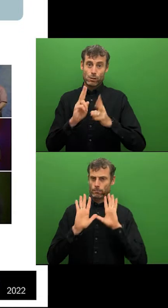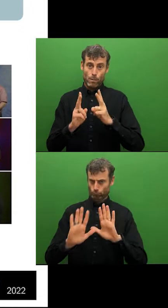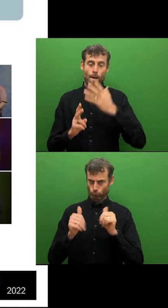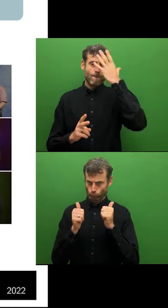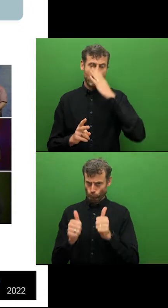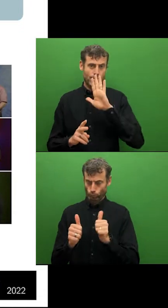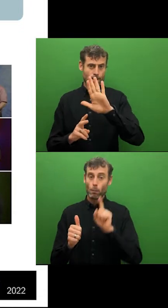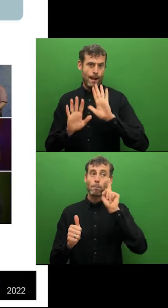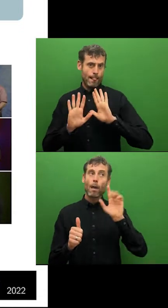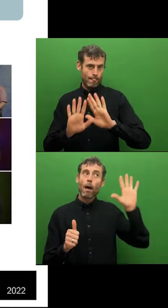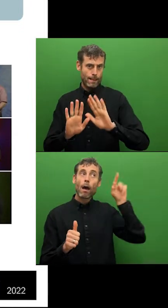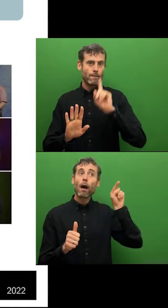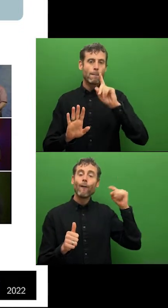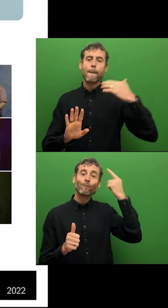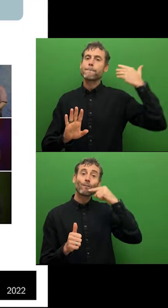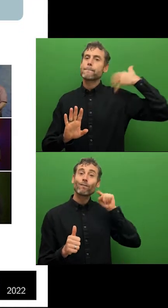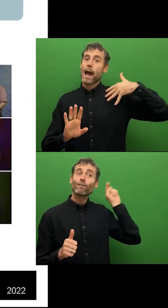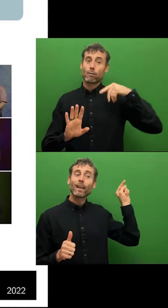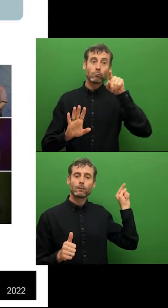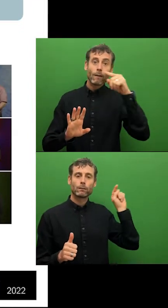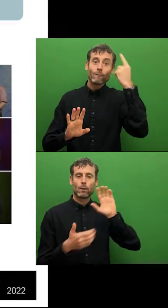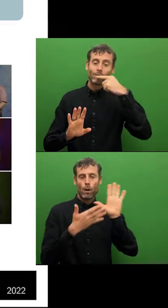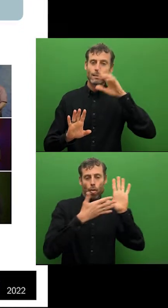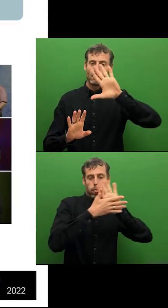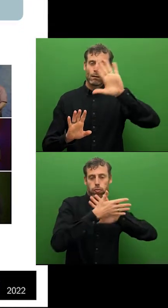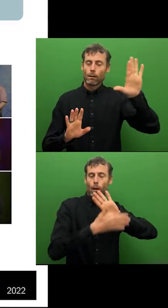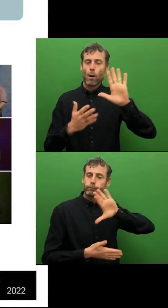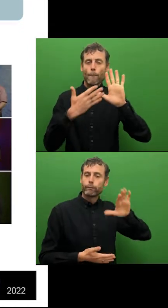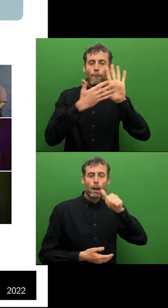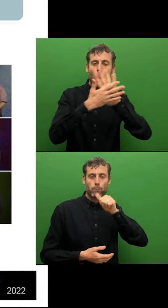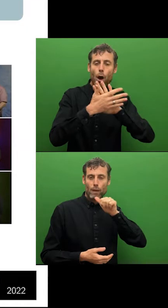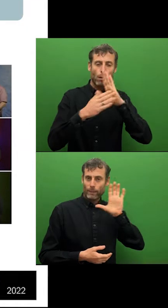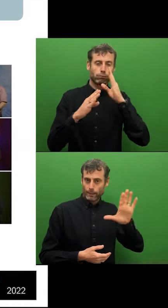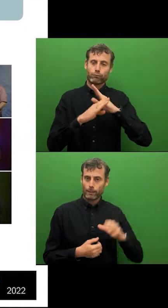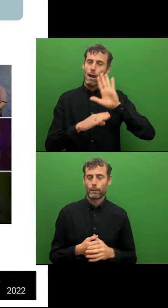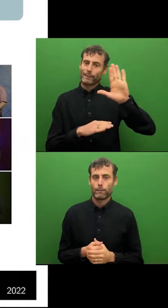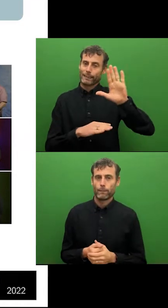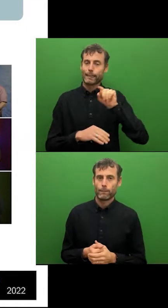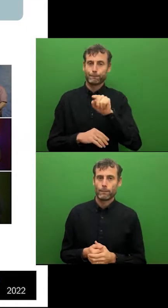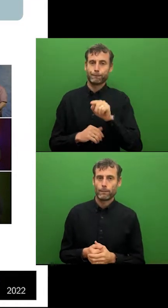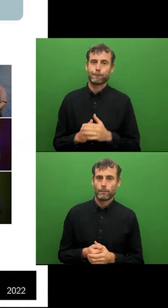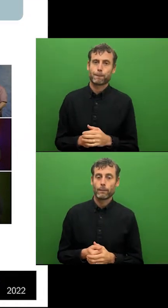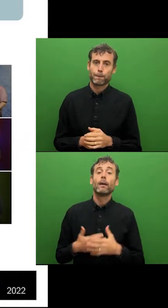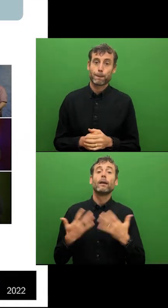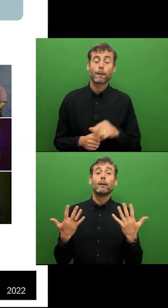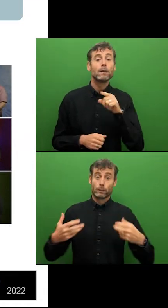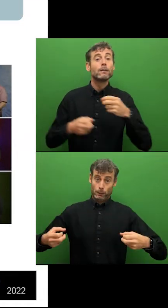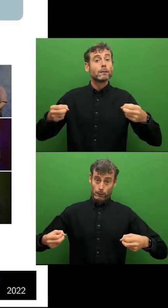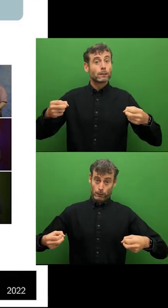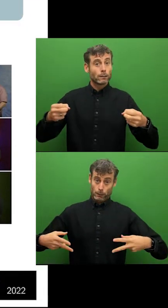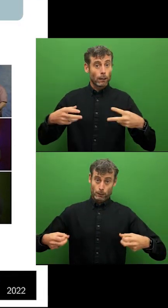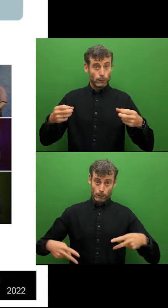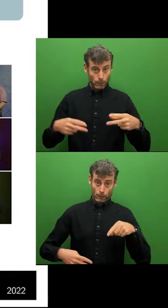The interpreter's face is not blurred, however, any other background faces are blurred to protect privacy.